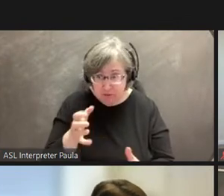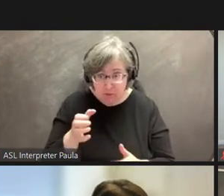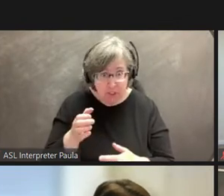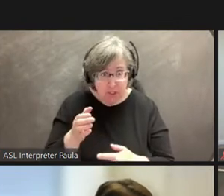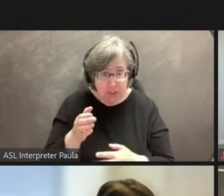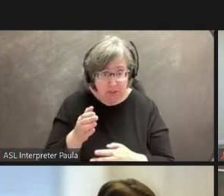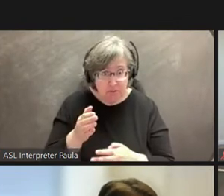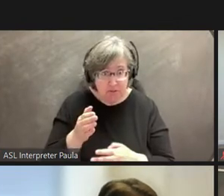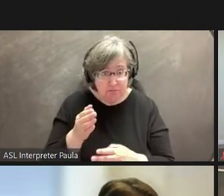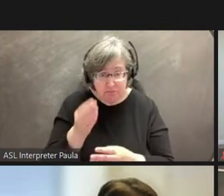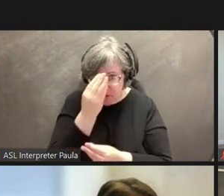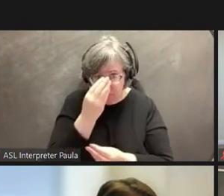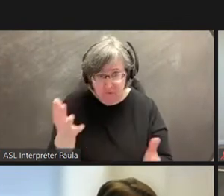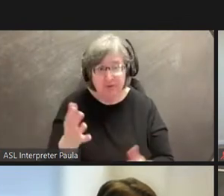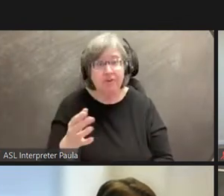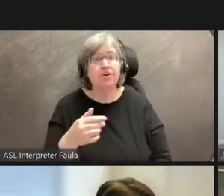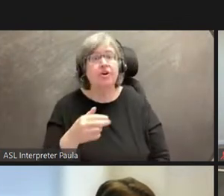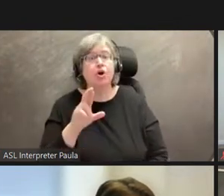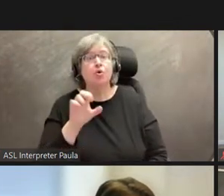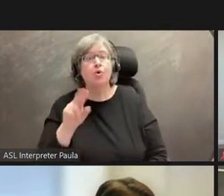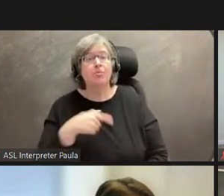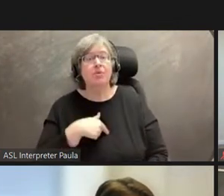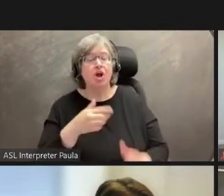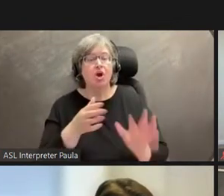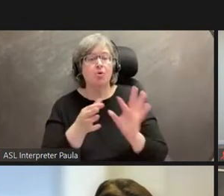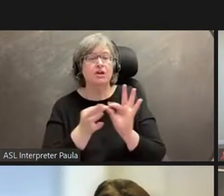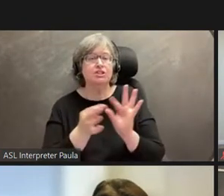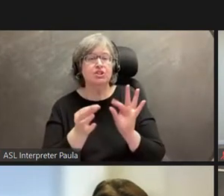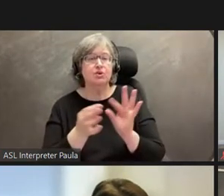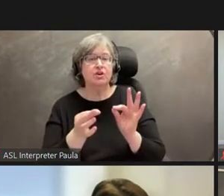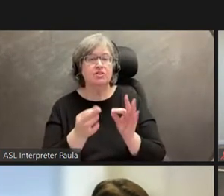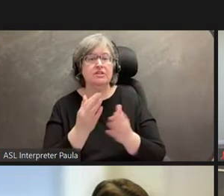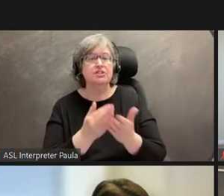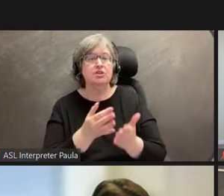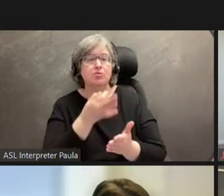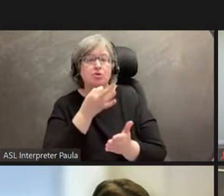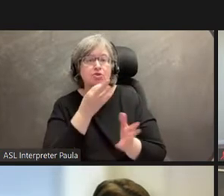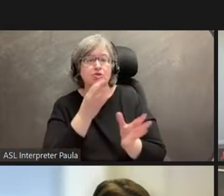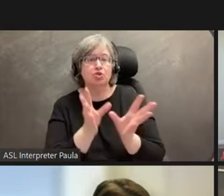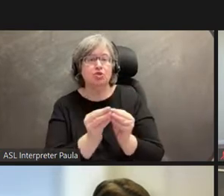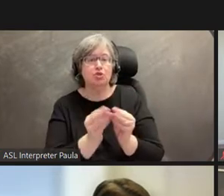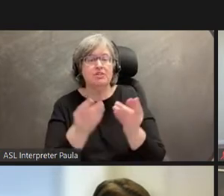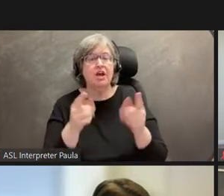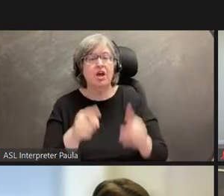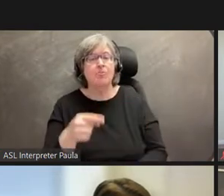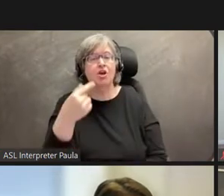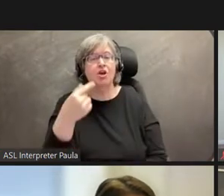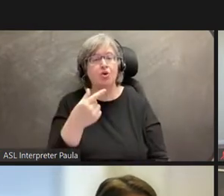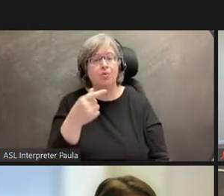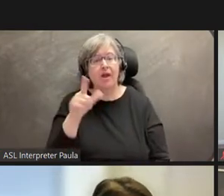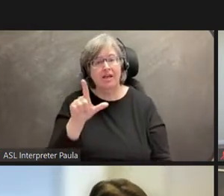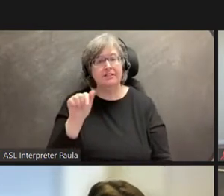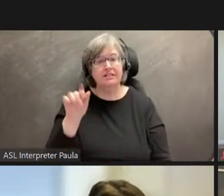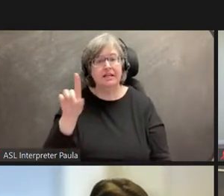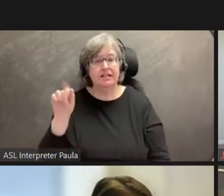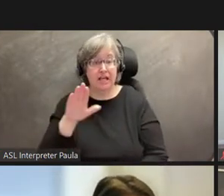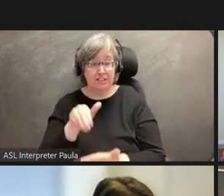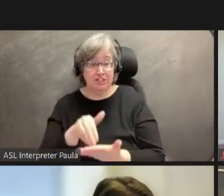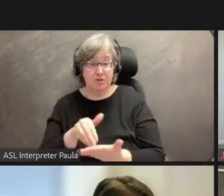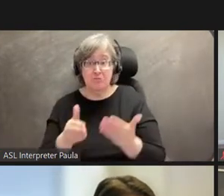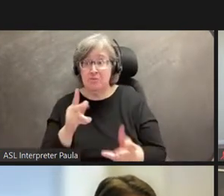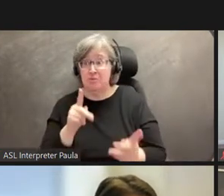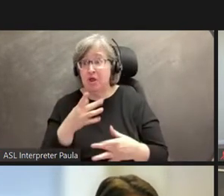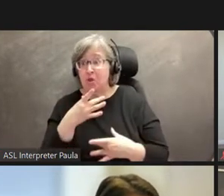an announcement? I was just going to share a couple of upcoming sessions that we have at the Great Lakes ADA Center that might be of interest to